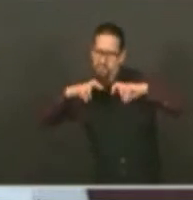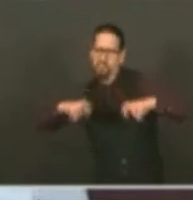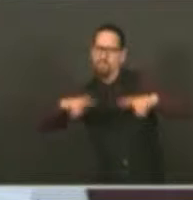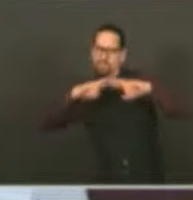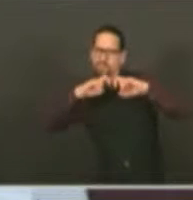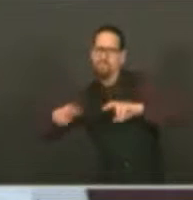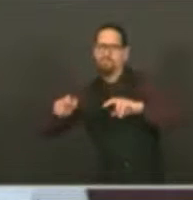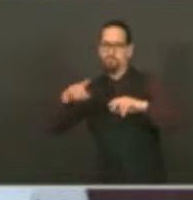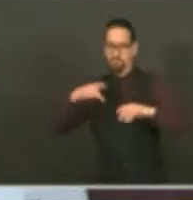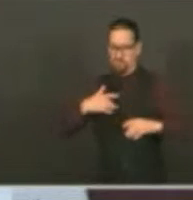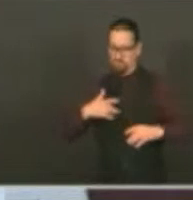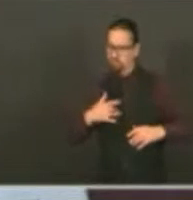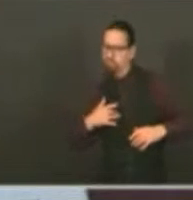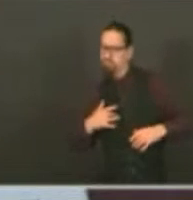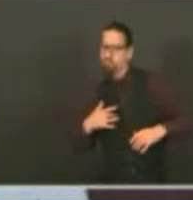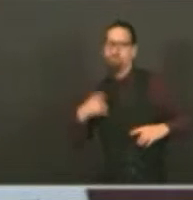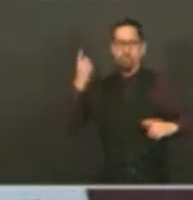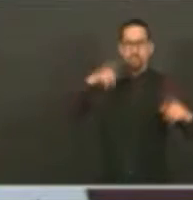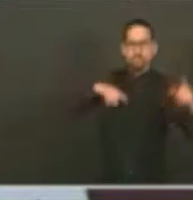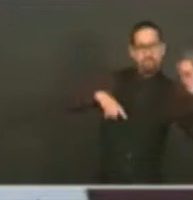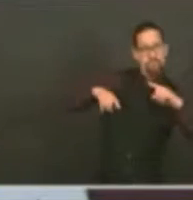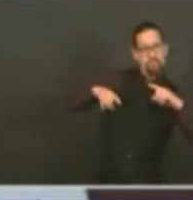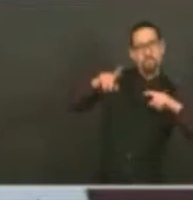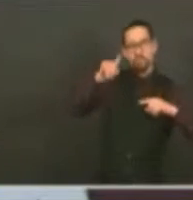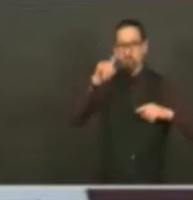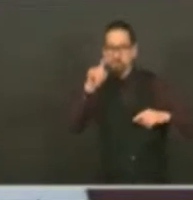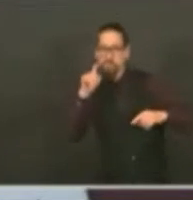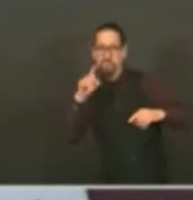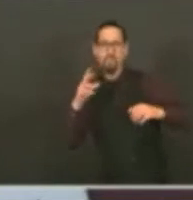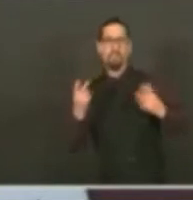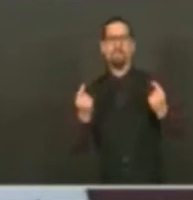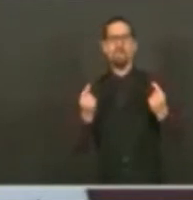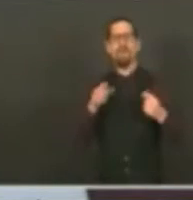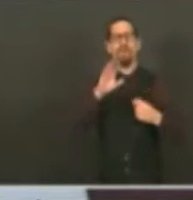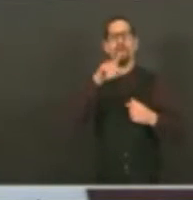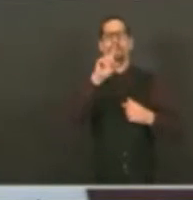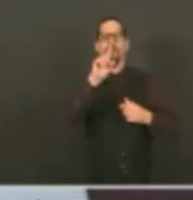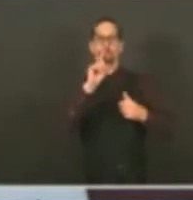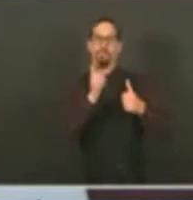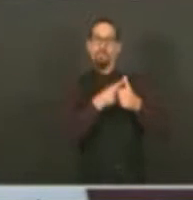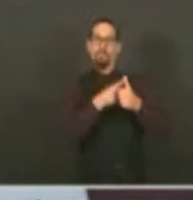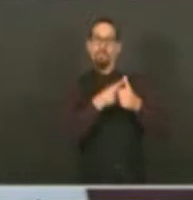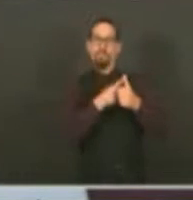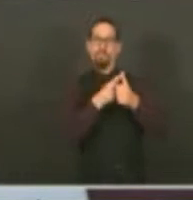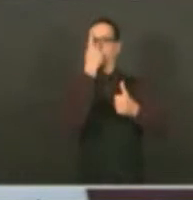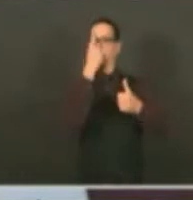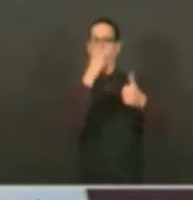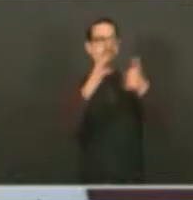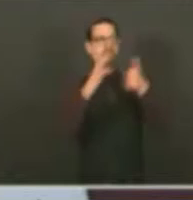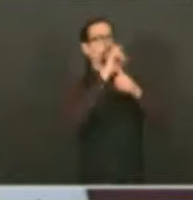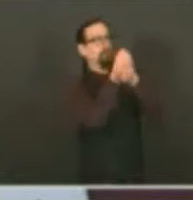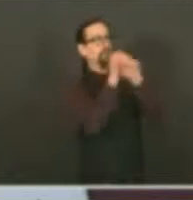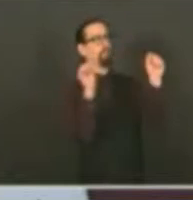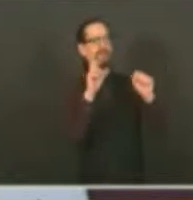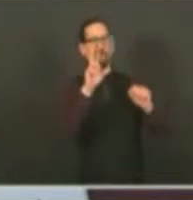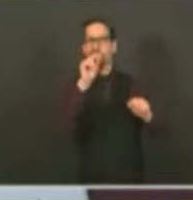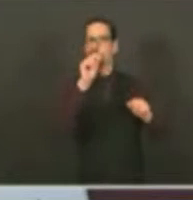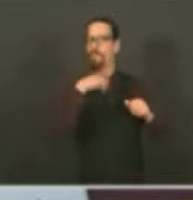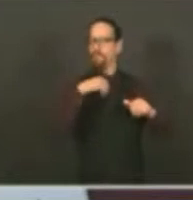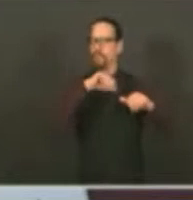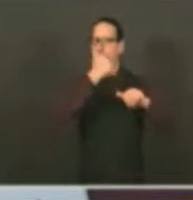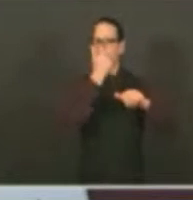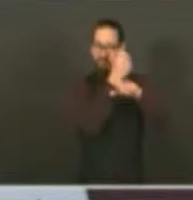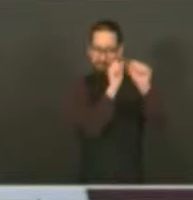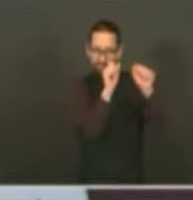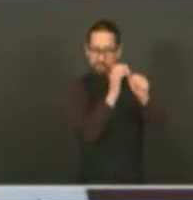once the FDA approves it, they're in a place to monitor for any unexpected health reactions or side effects associated with the